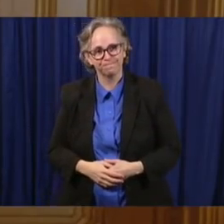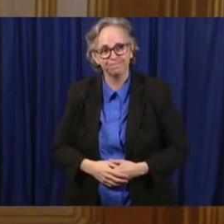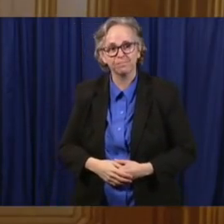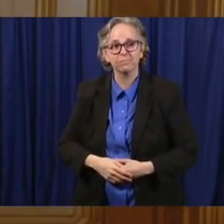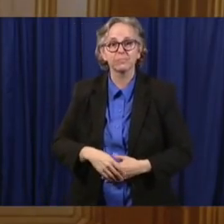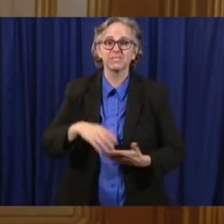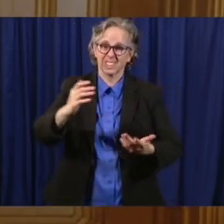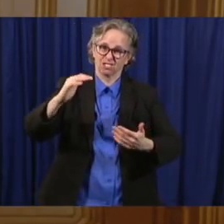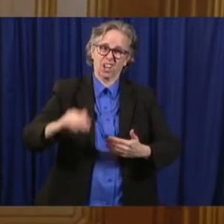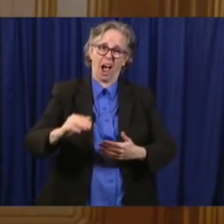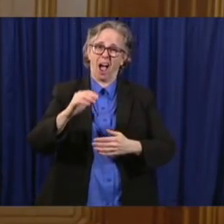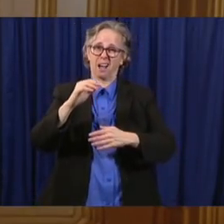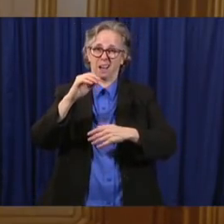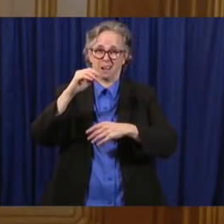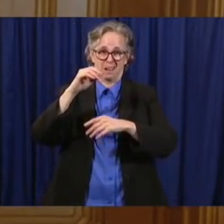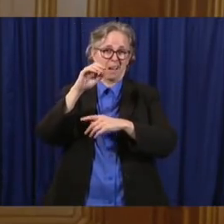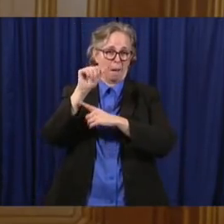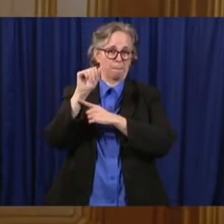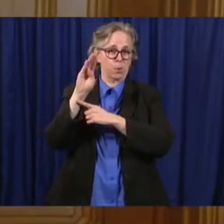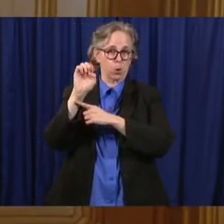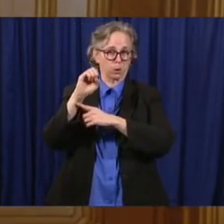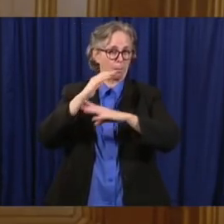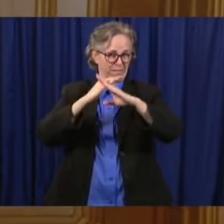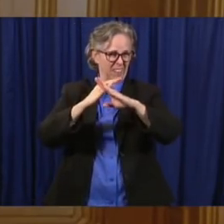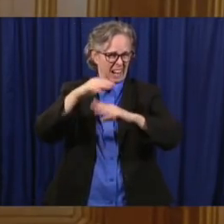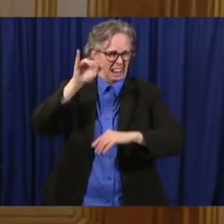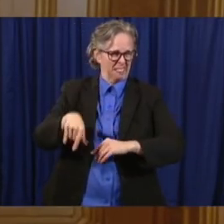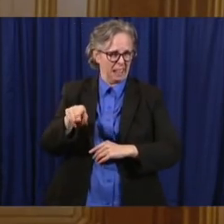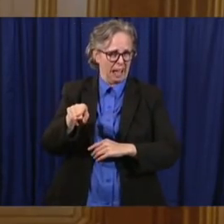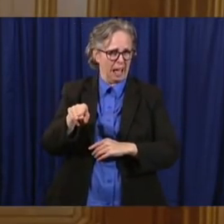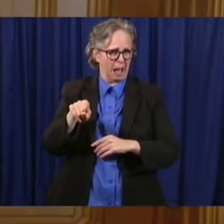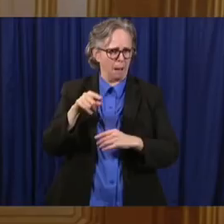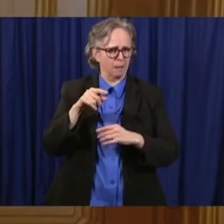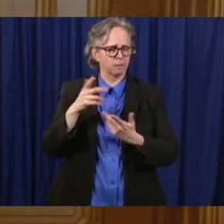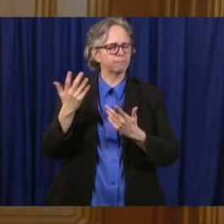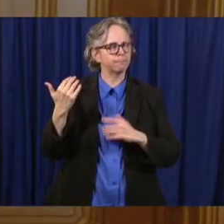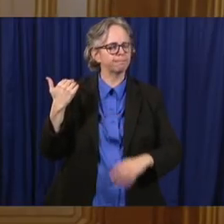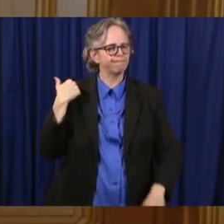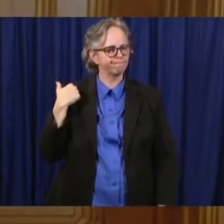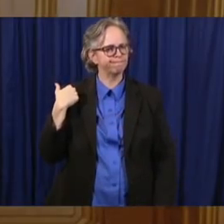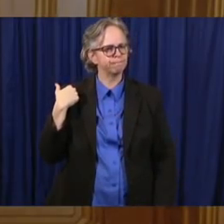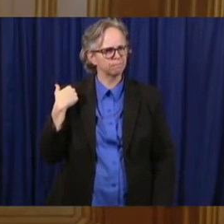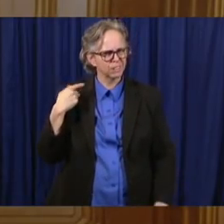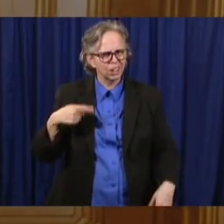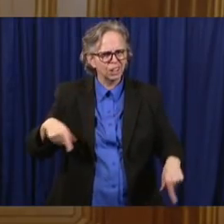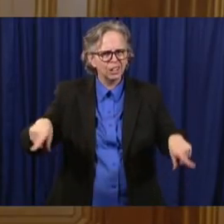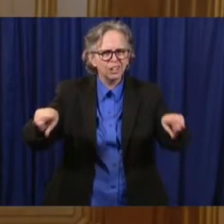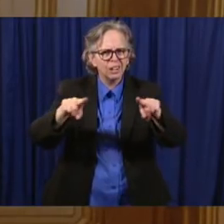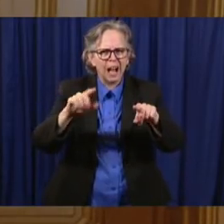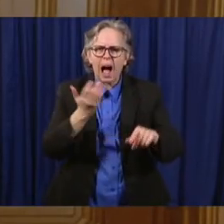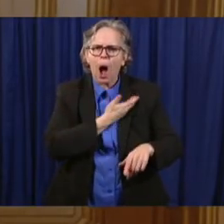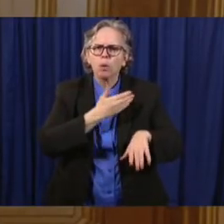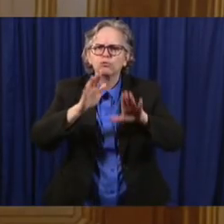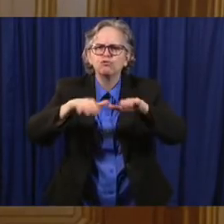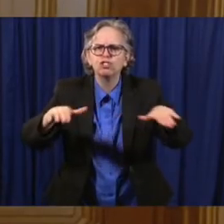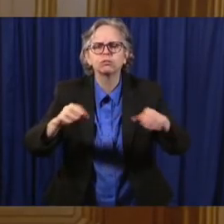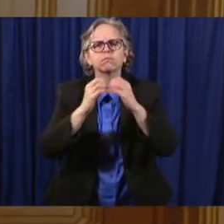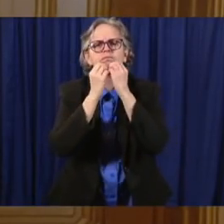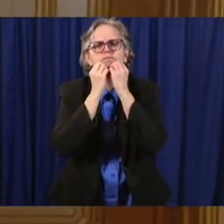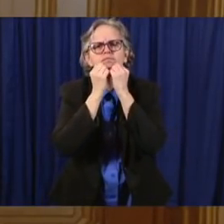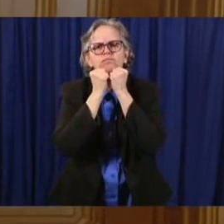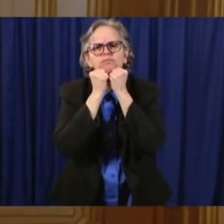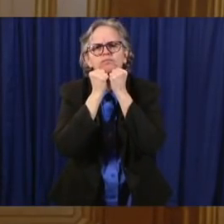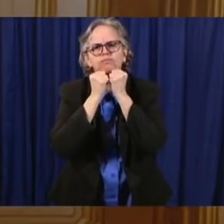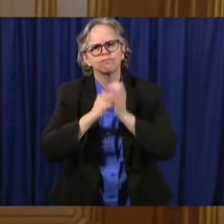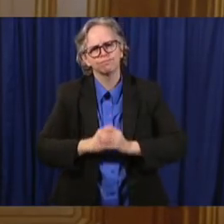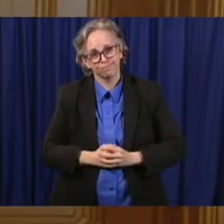Month reminds us of how precious children are, and it reminds us of how important it is